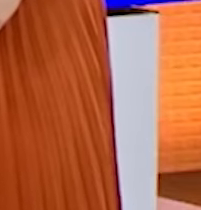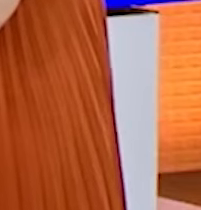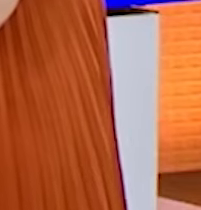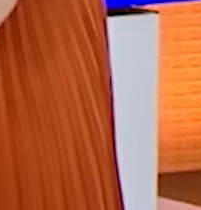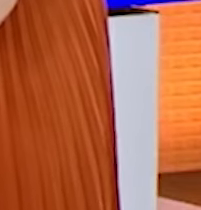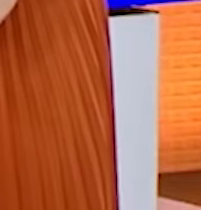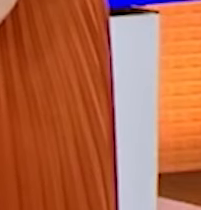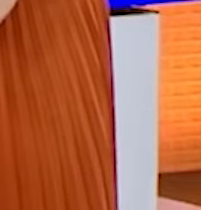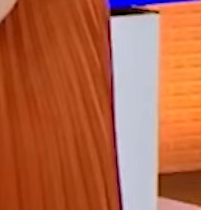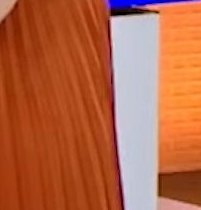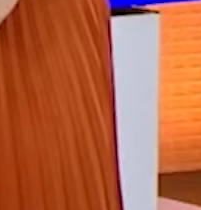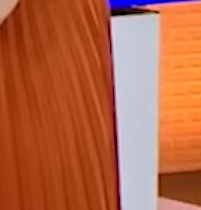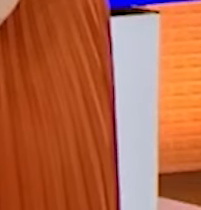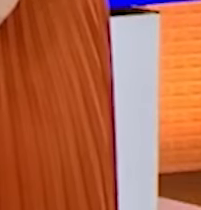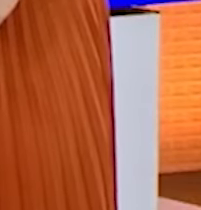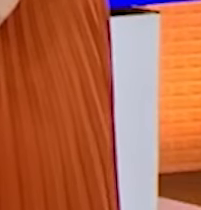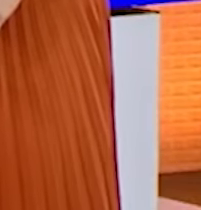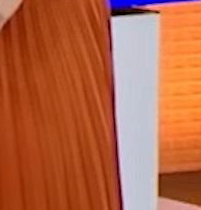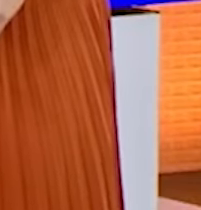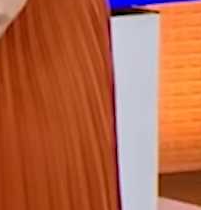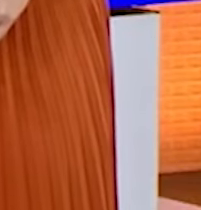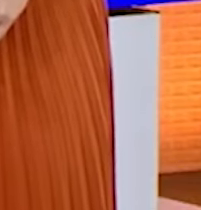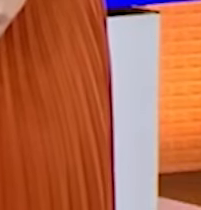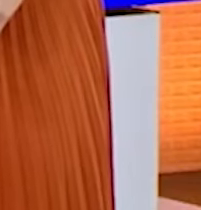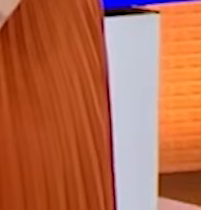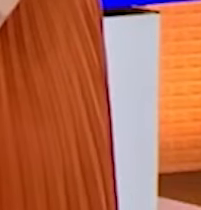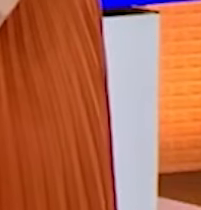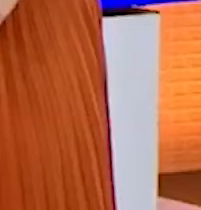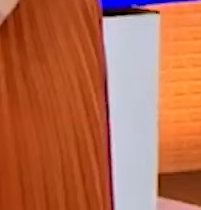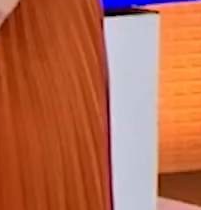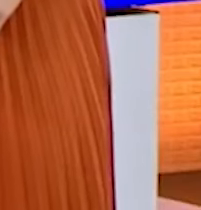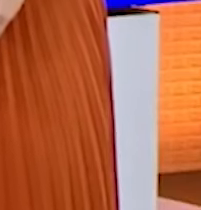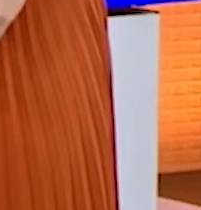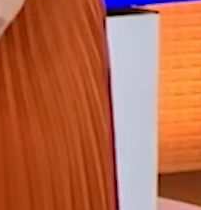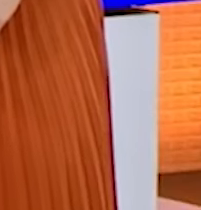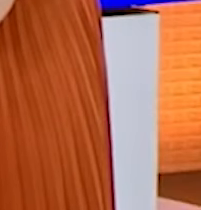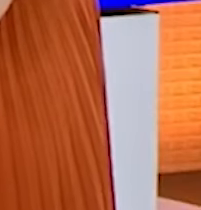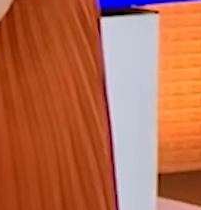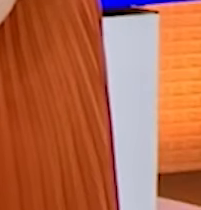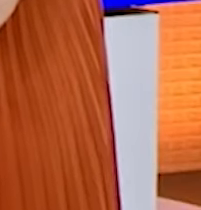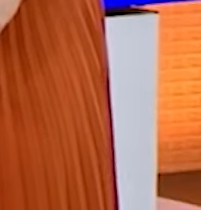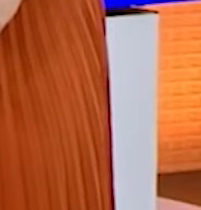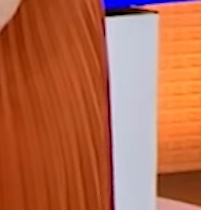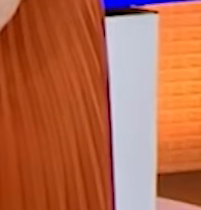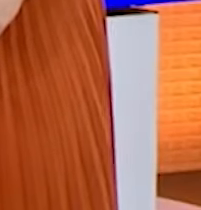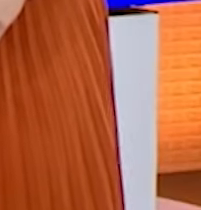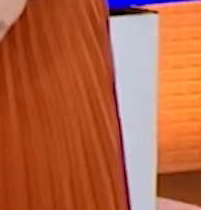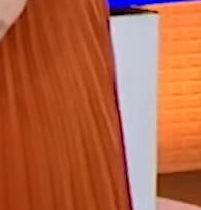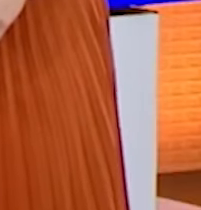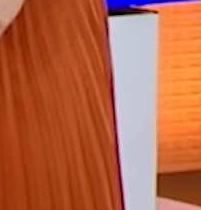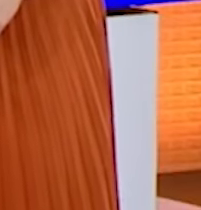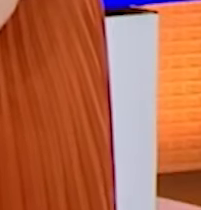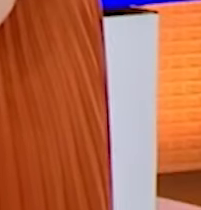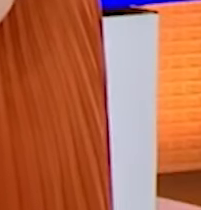Kapuso, para una ka sa mga balita, mag-subscribe sa GMA Integrated News sa YouTube. Sa mga kapuso abroad, subaybayan niyo